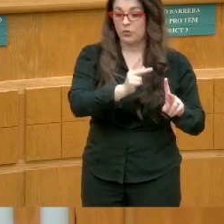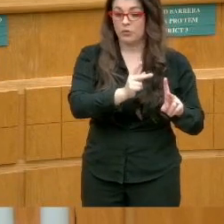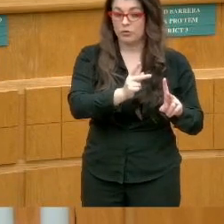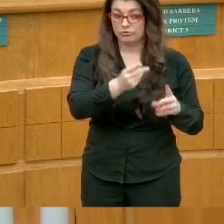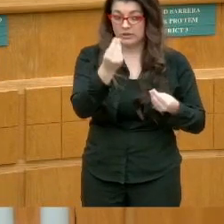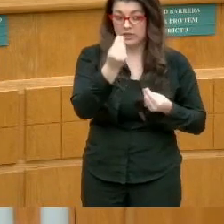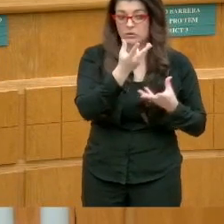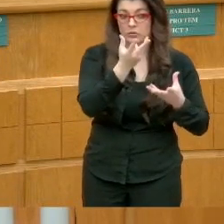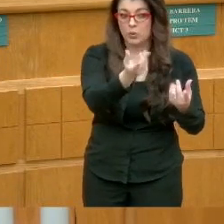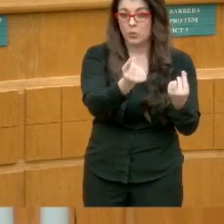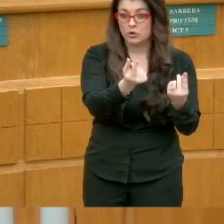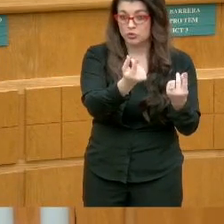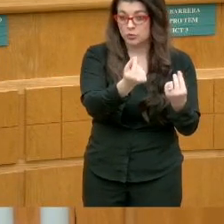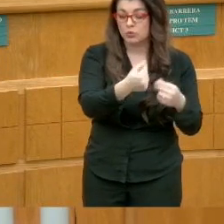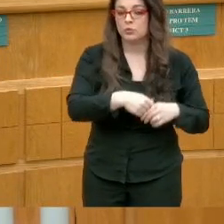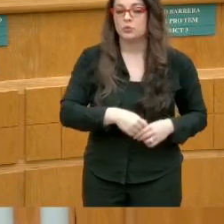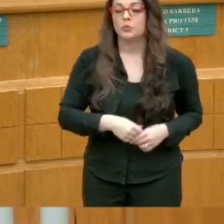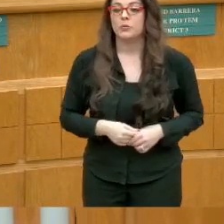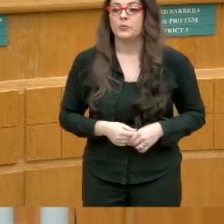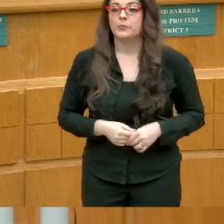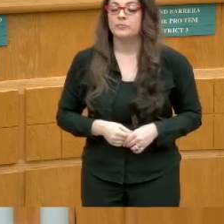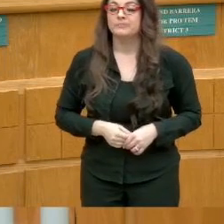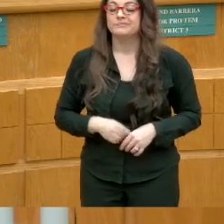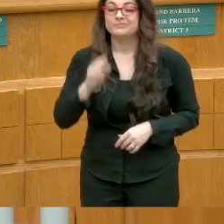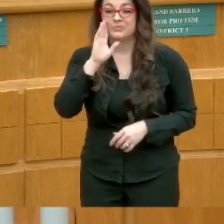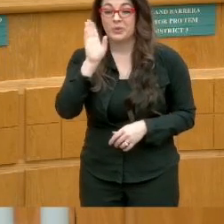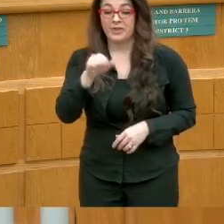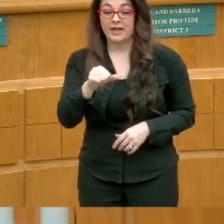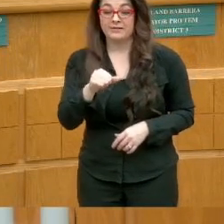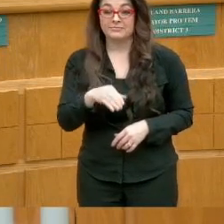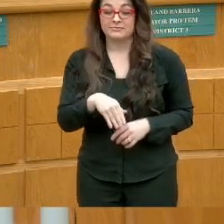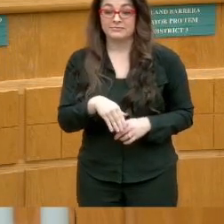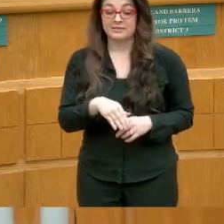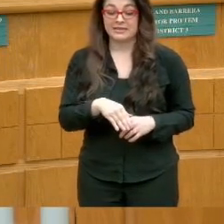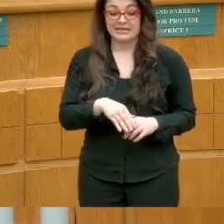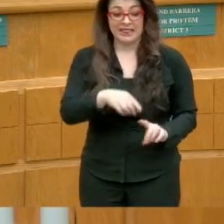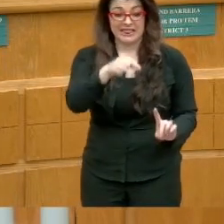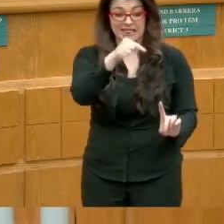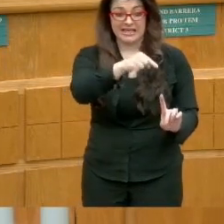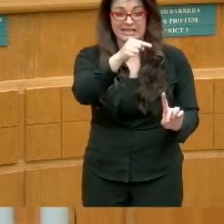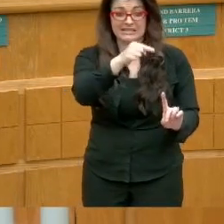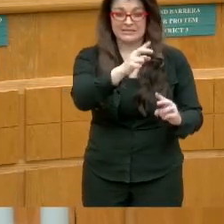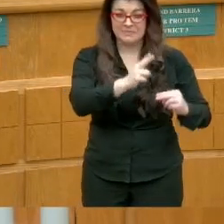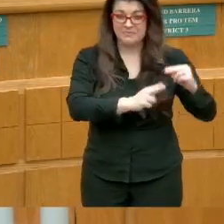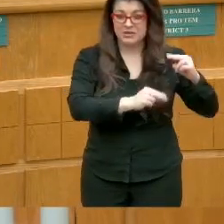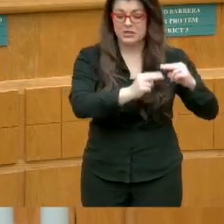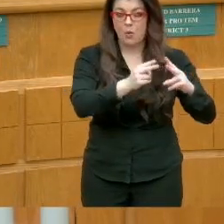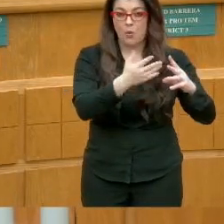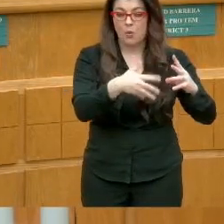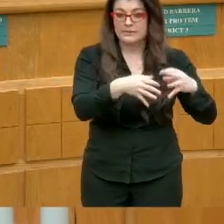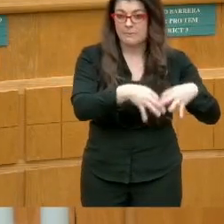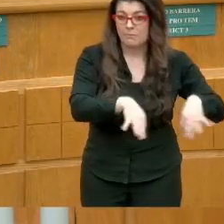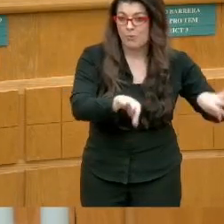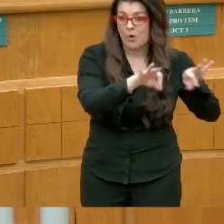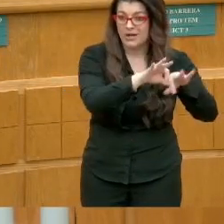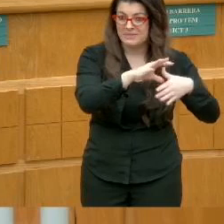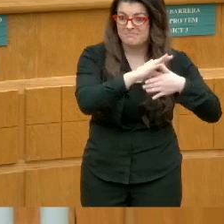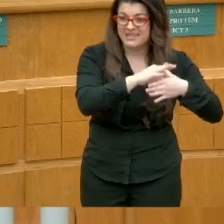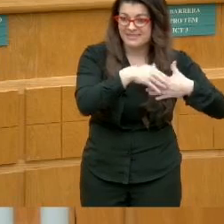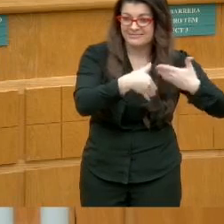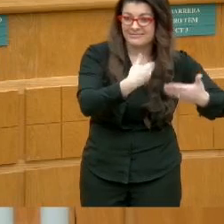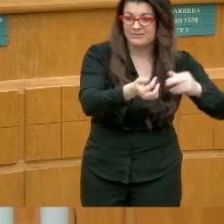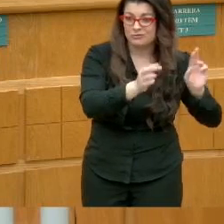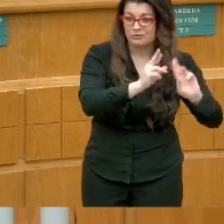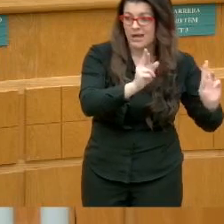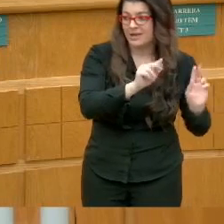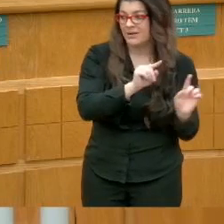they need to do. I will say that when you have a critical infrastructure, such as a meat processing plant, so normally when you